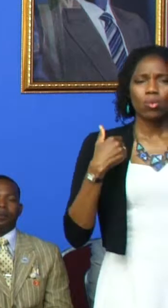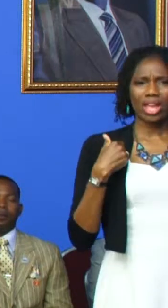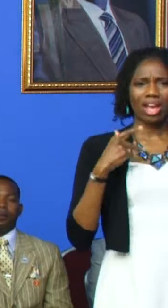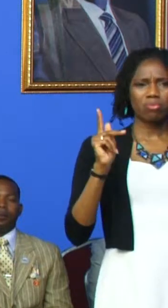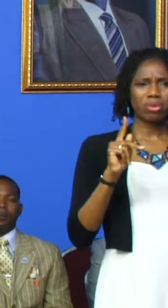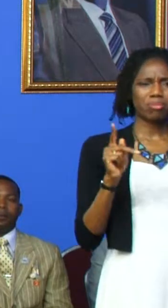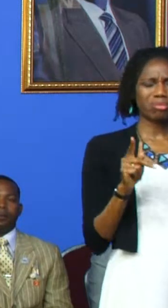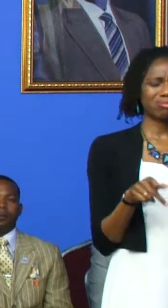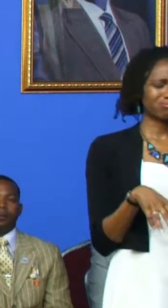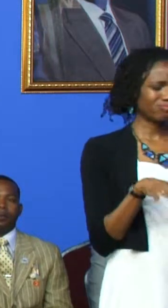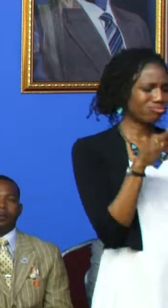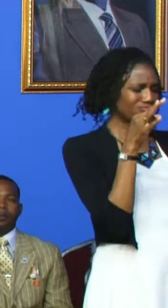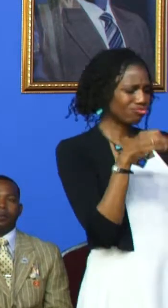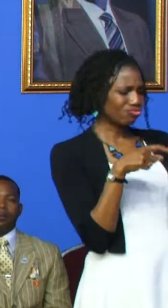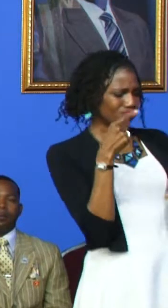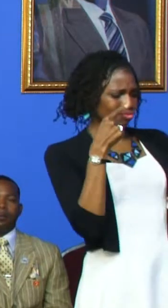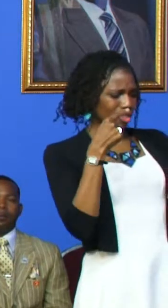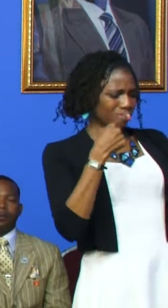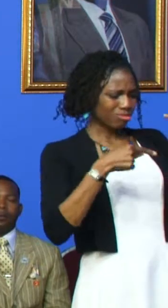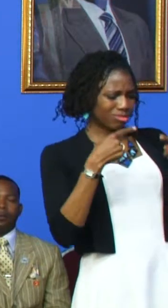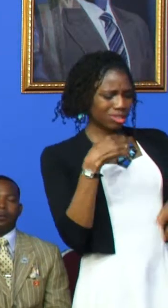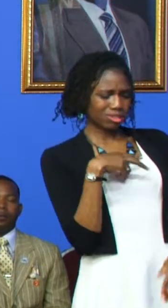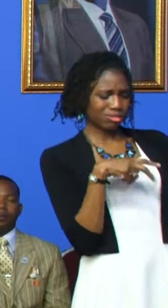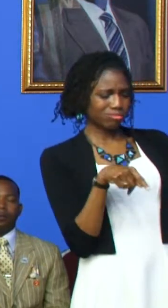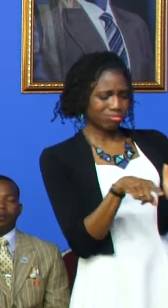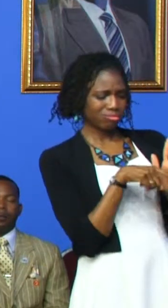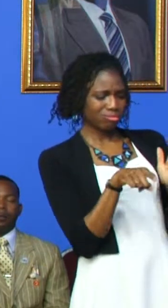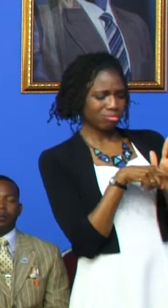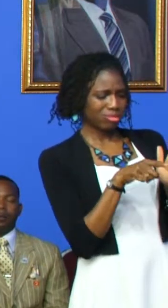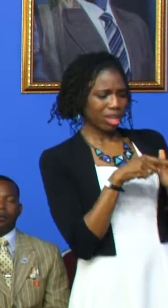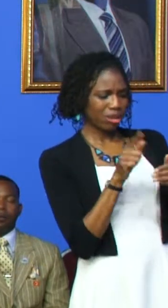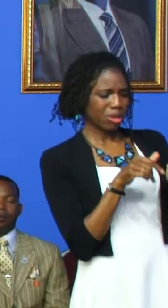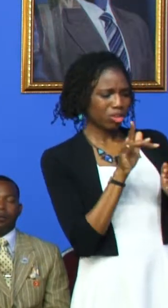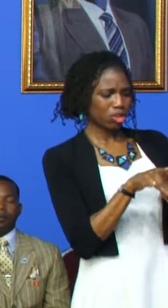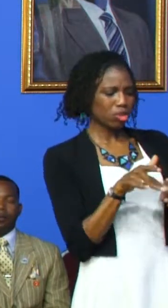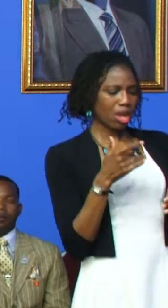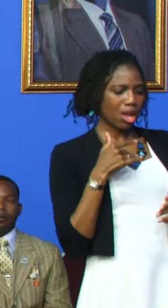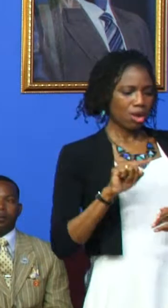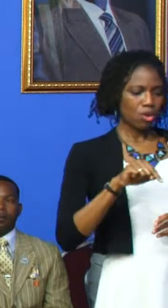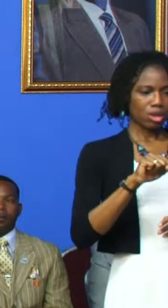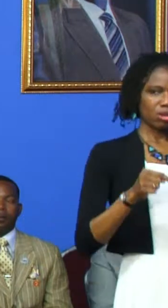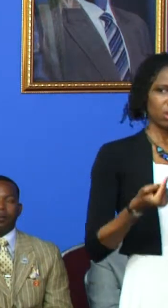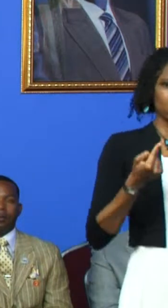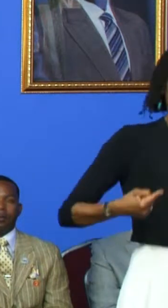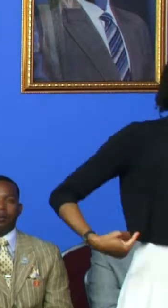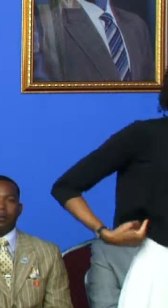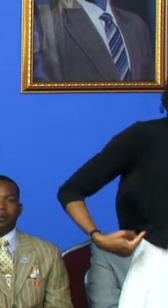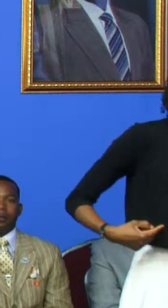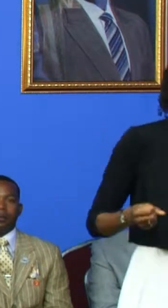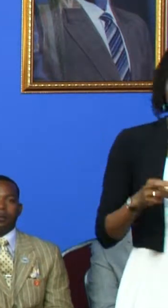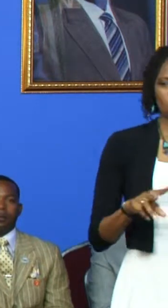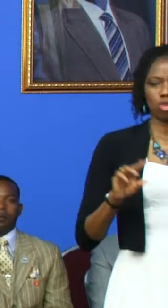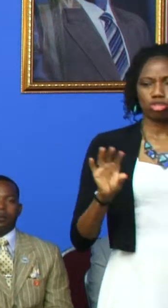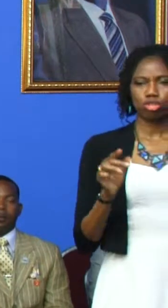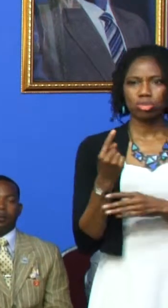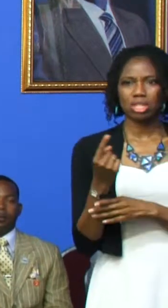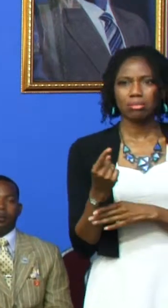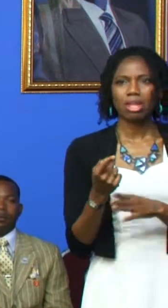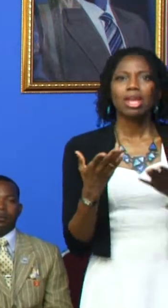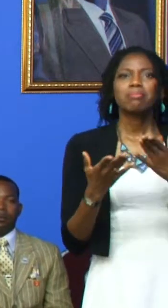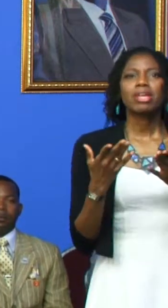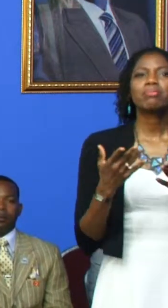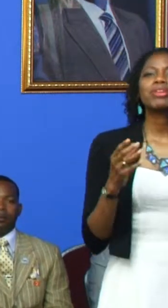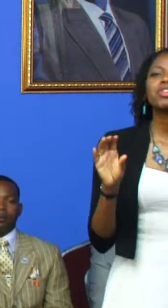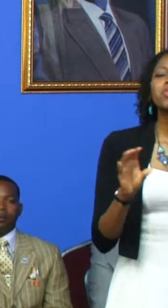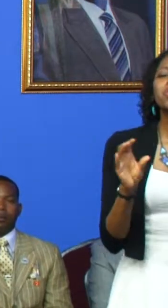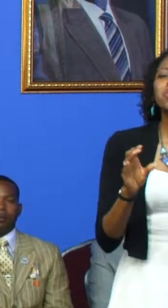naysayers, liars, and backbiters. You sitting up at home dealing with issues with traitors